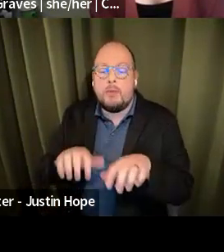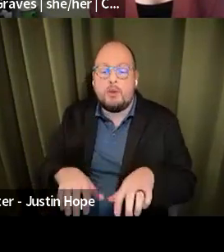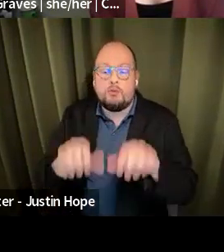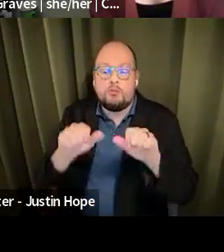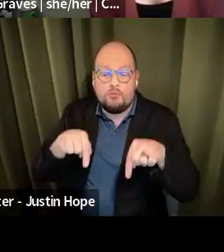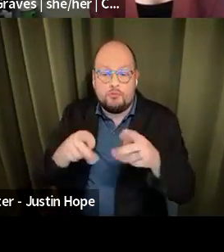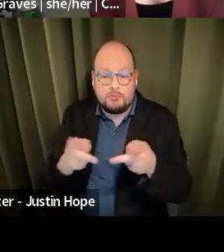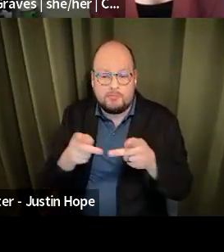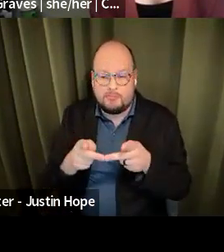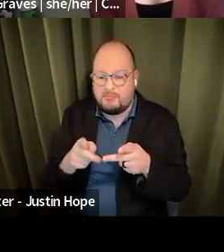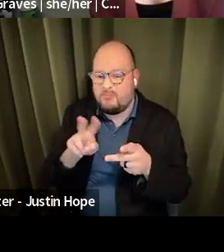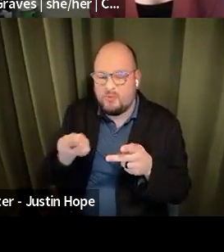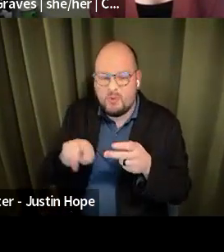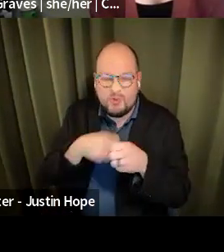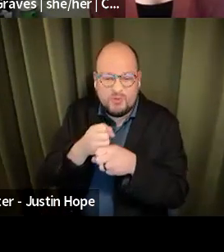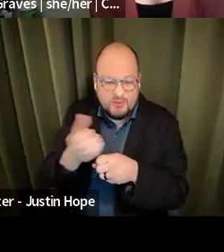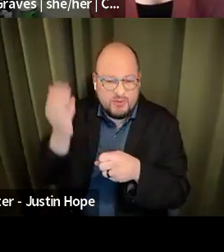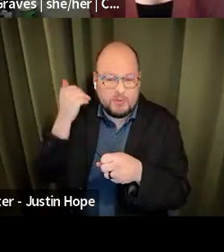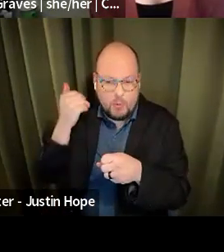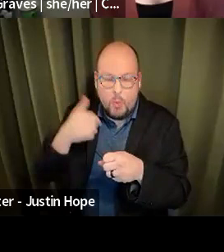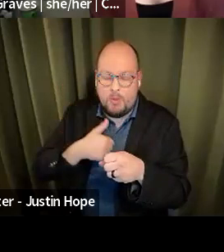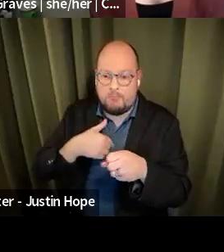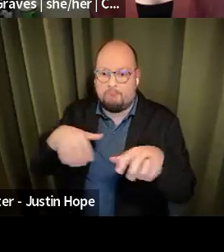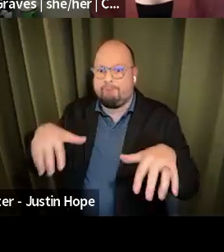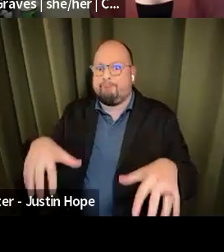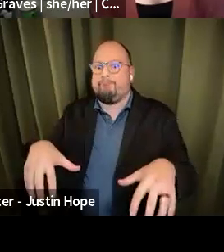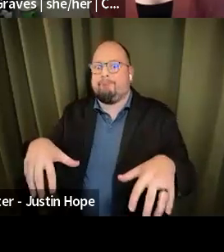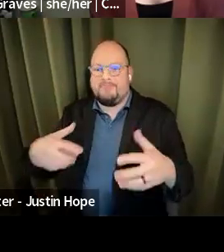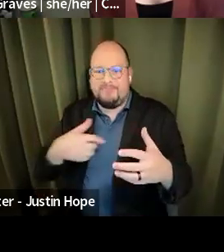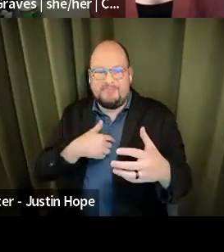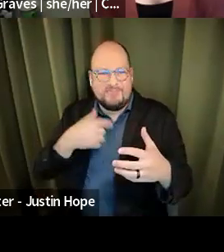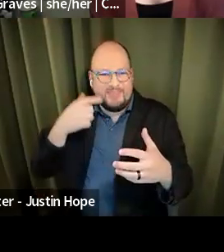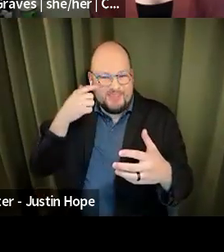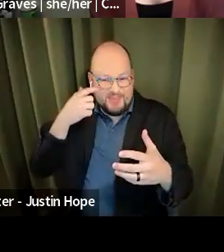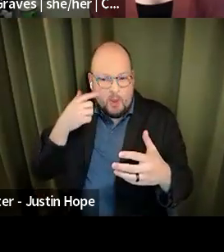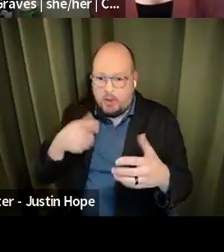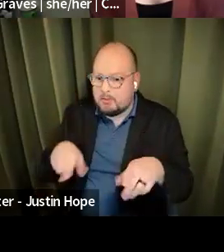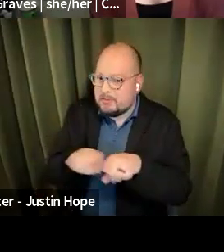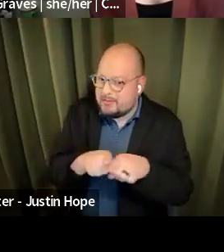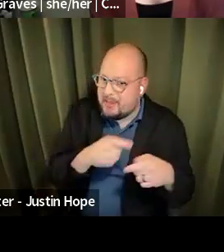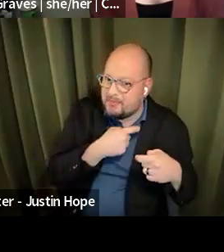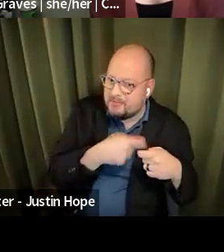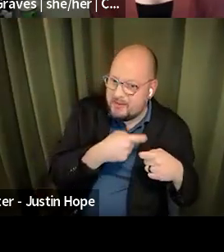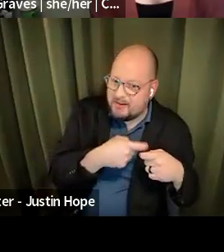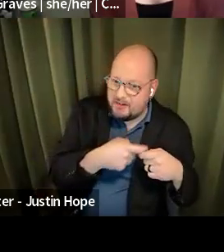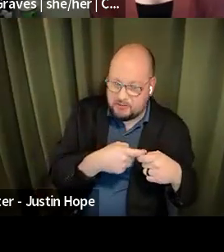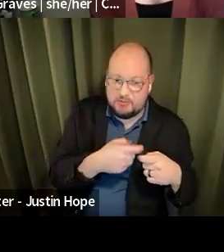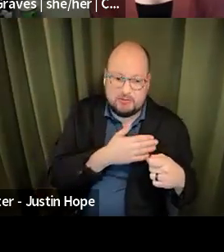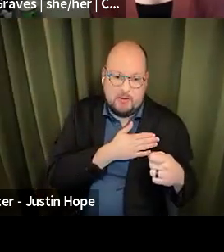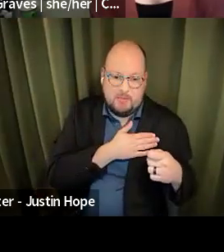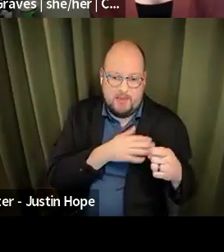ago, I was shocked. I thought everyone, like Spanish, the language that I interpret